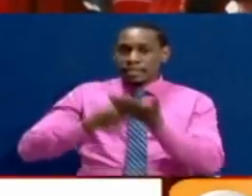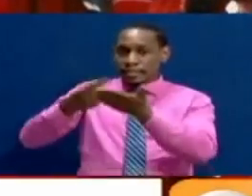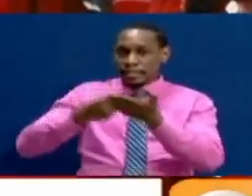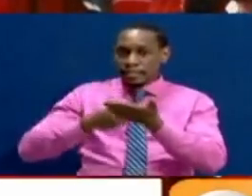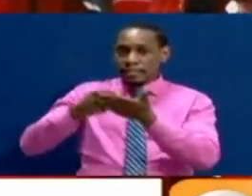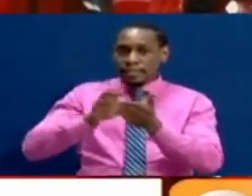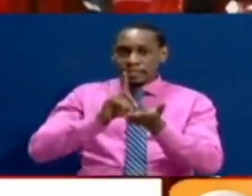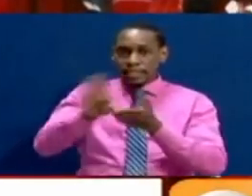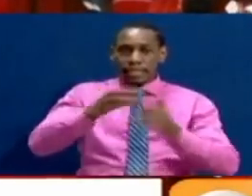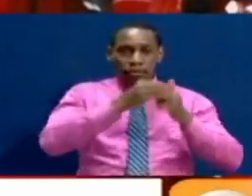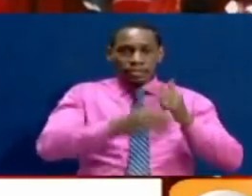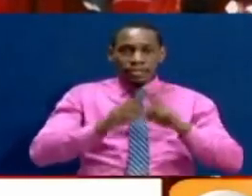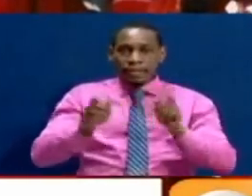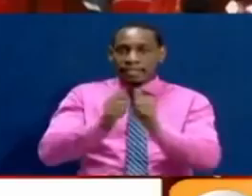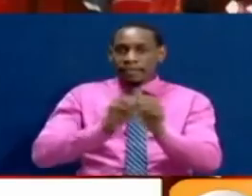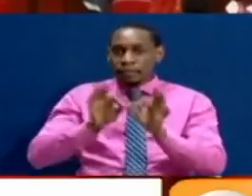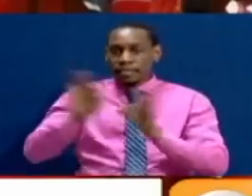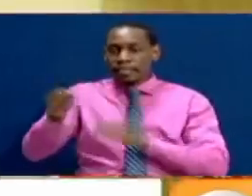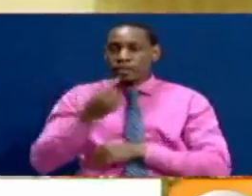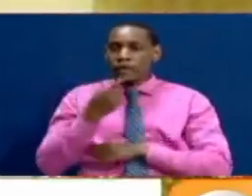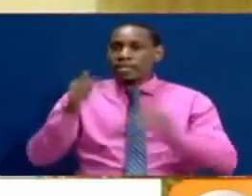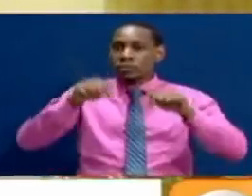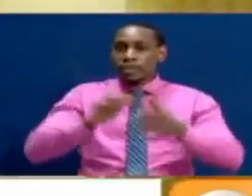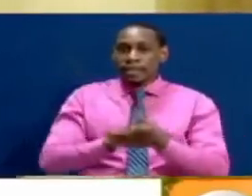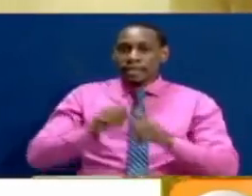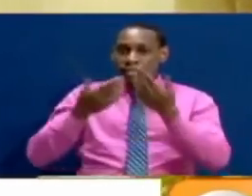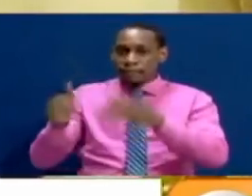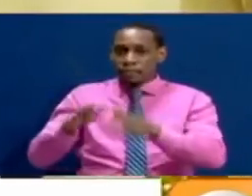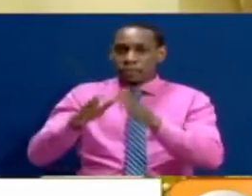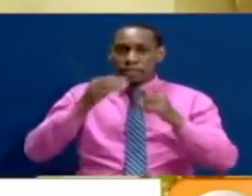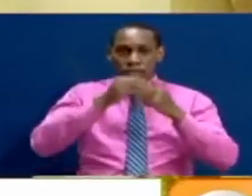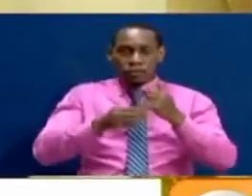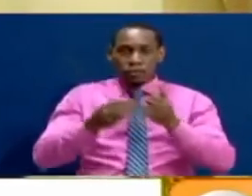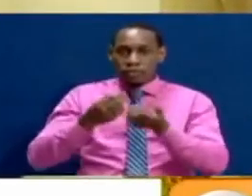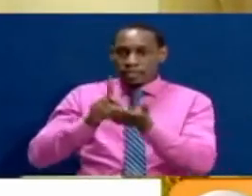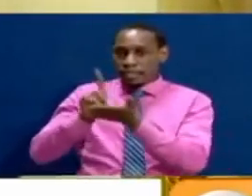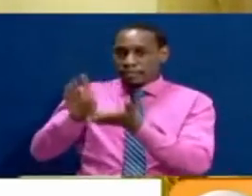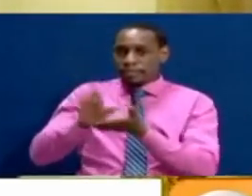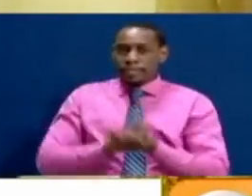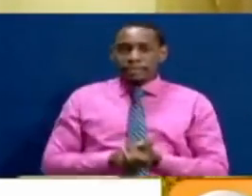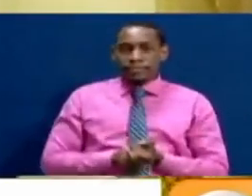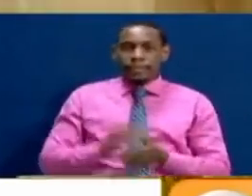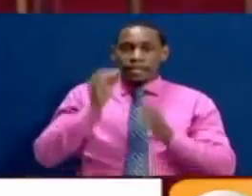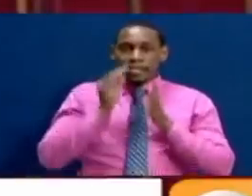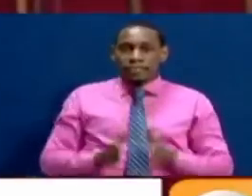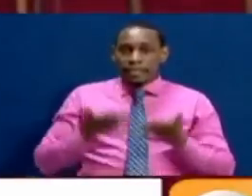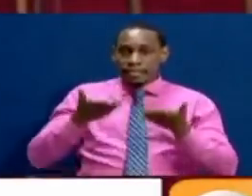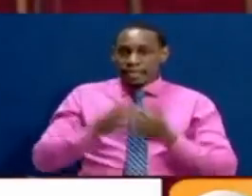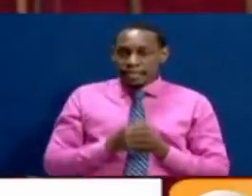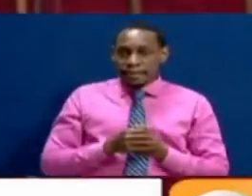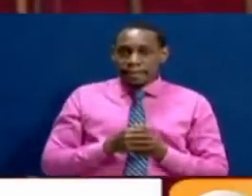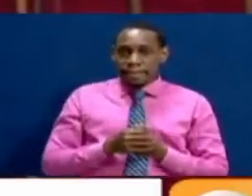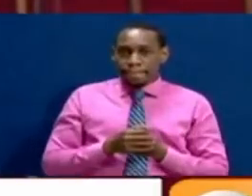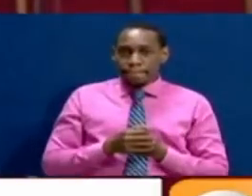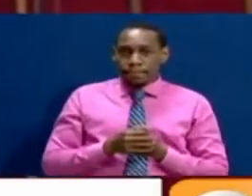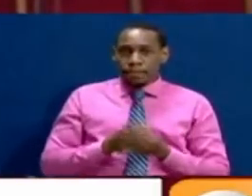debating Sonko's ouster, but declined to extend orders today, paving way for Sonko's impeachment. Mr. Speaker, sir, this is